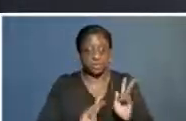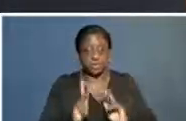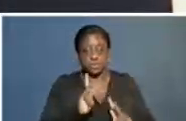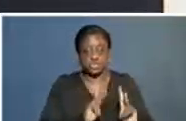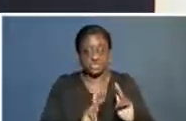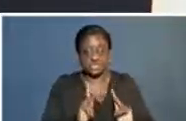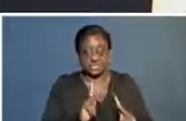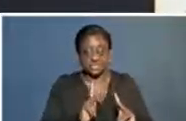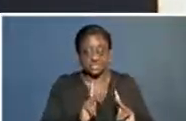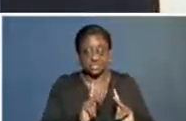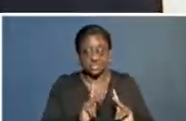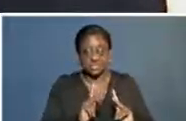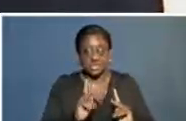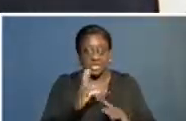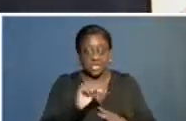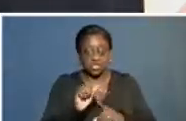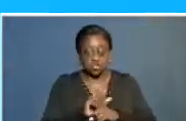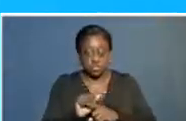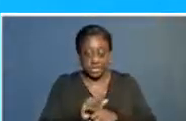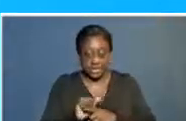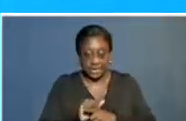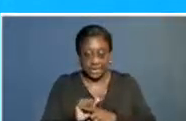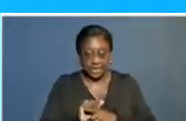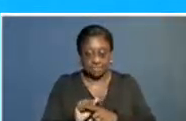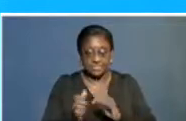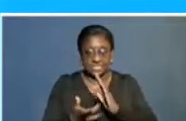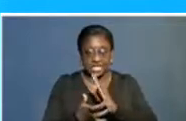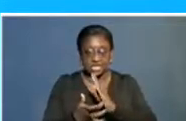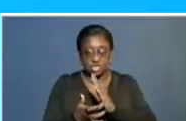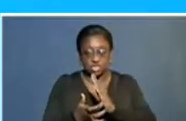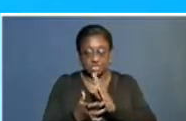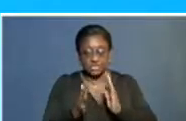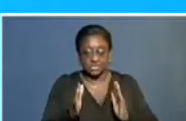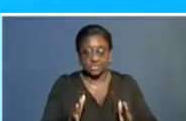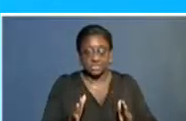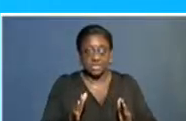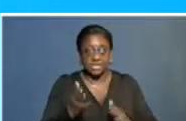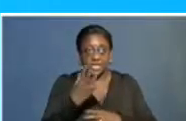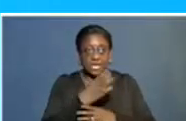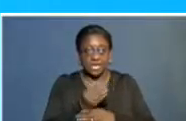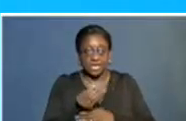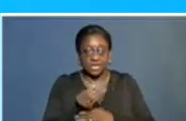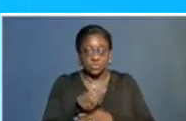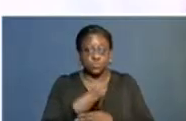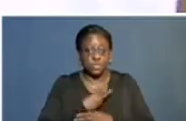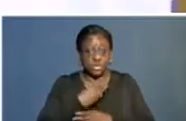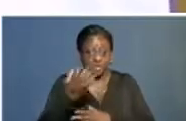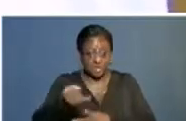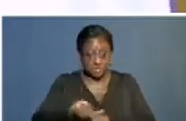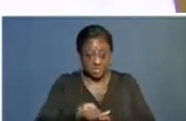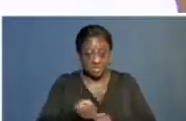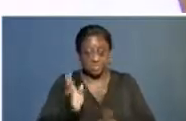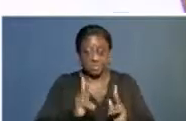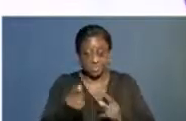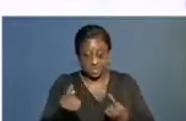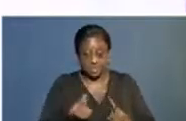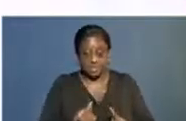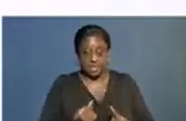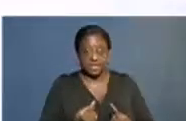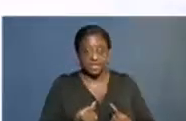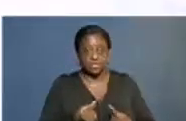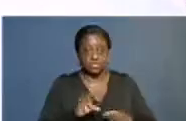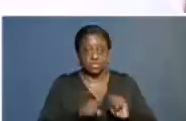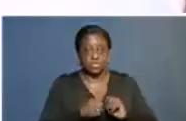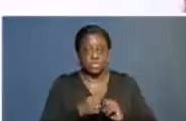as training technicians. And so we're going to be inviting those persons to come to that job fair as well and see if we can kill